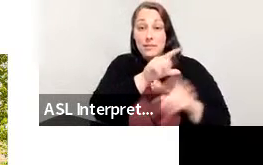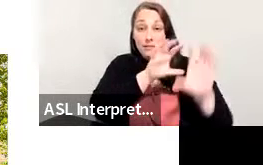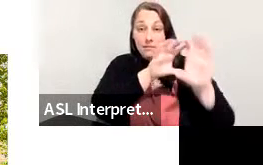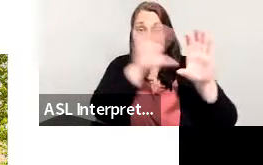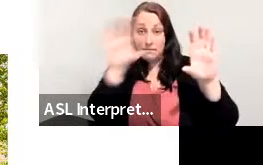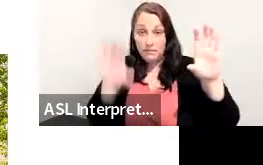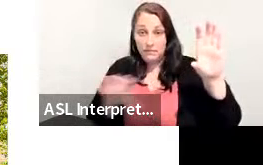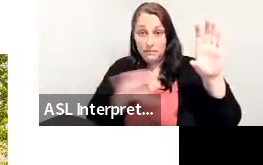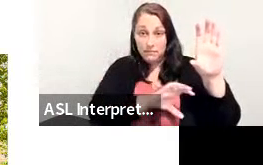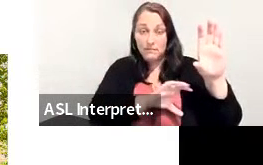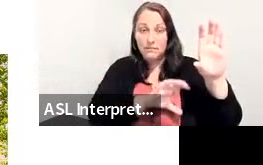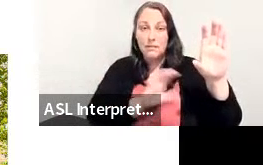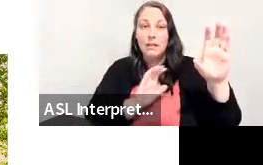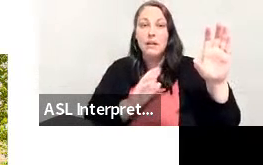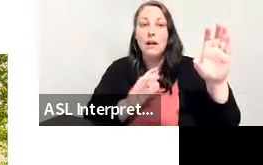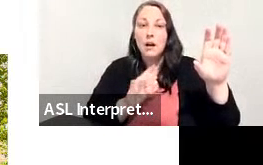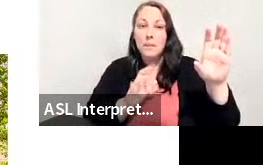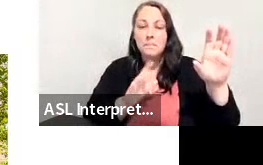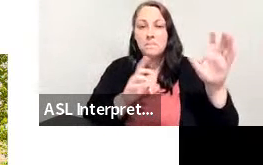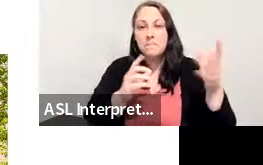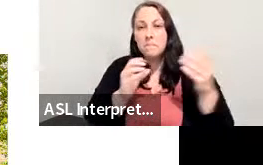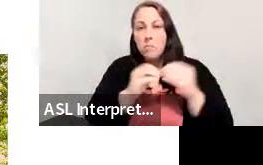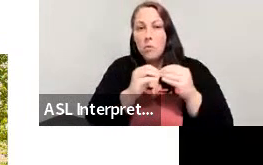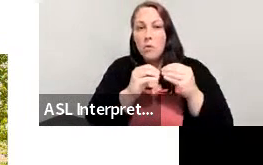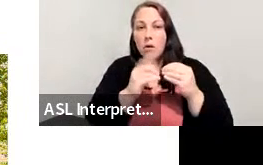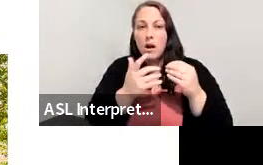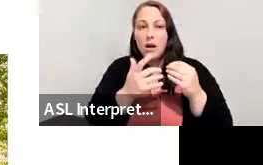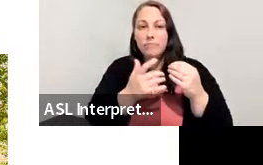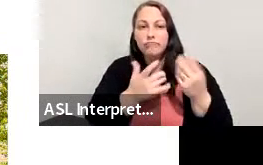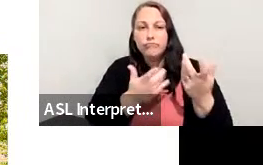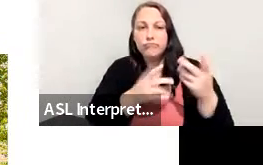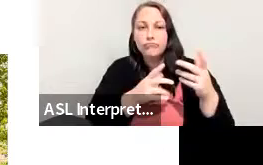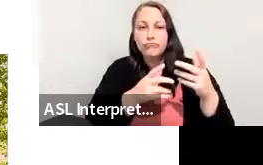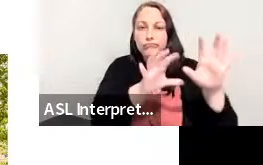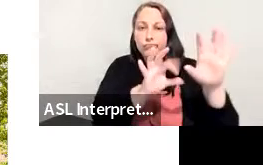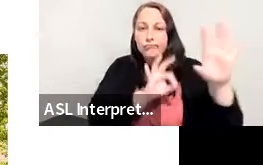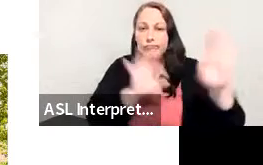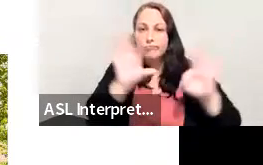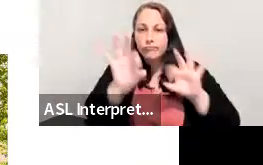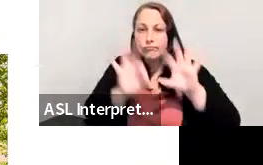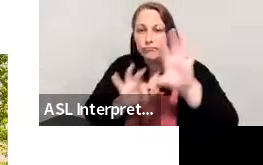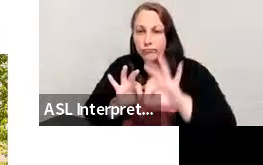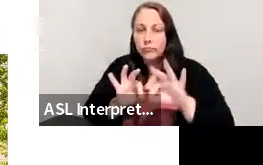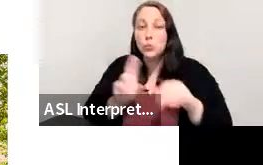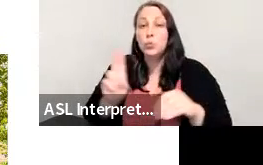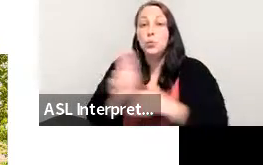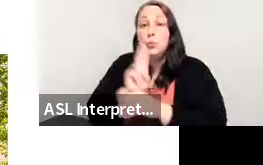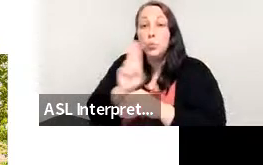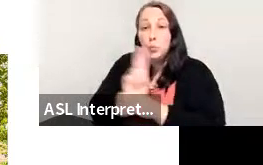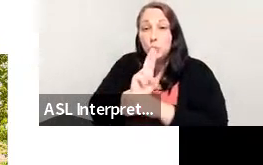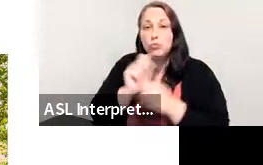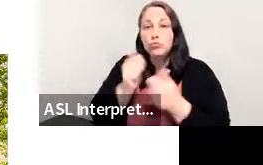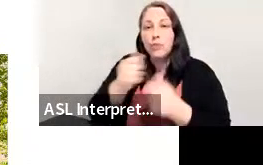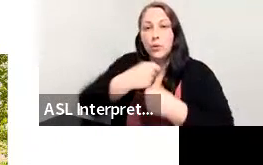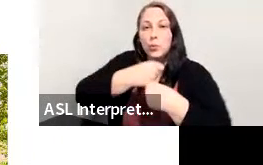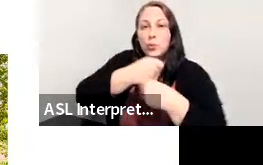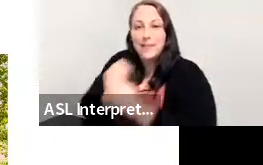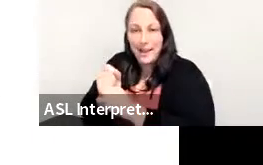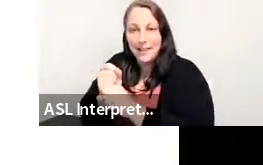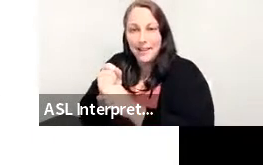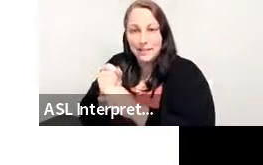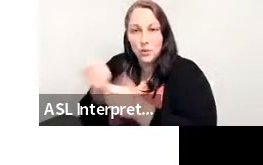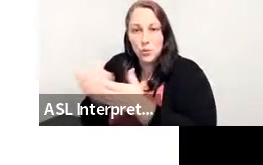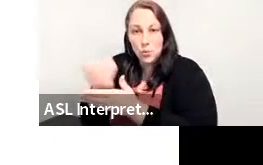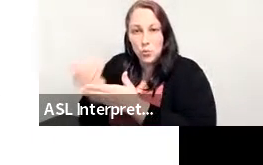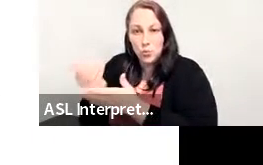Obviously our concept for this project is different, but many kind of great takeaways here. And with the next slide, Oliver,